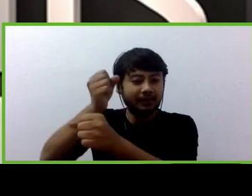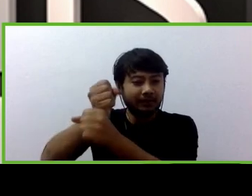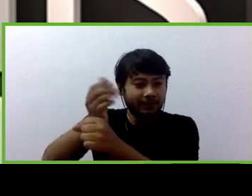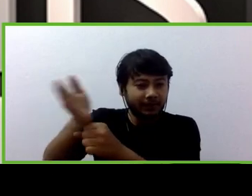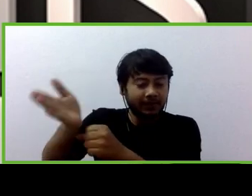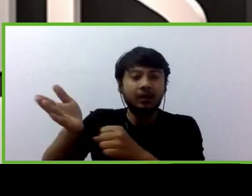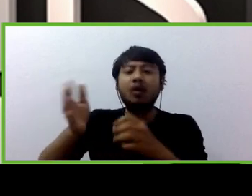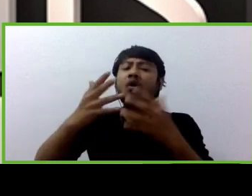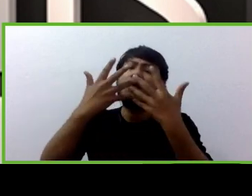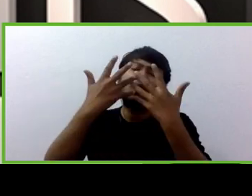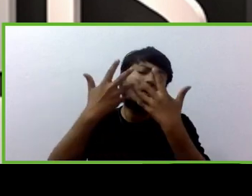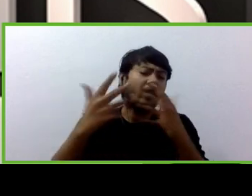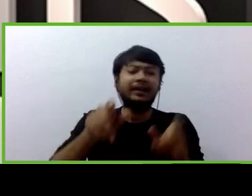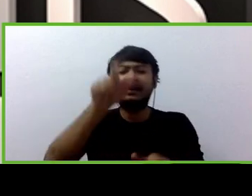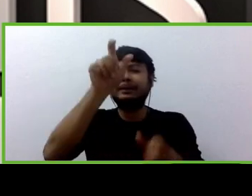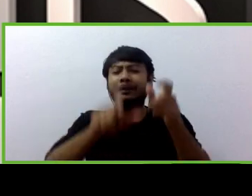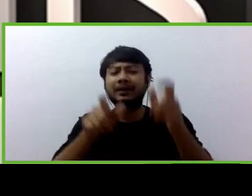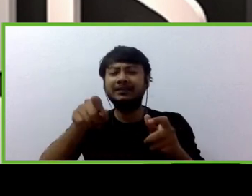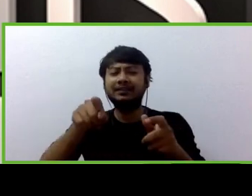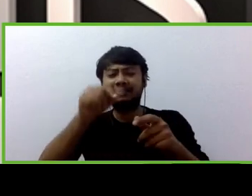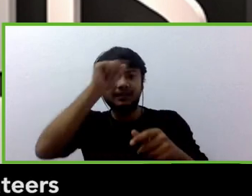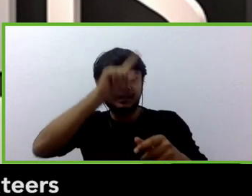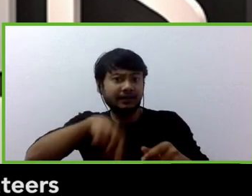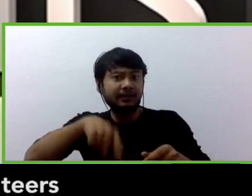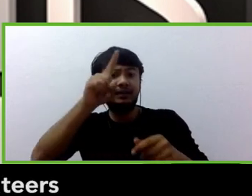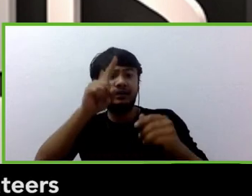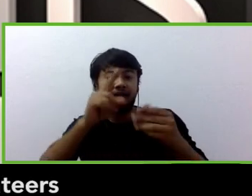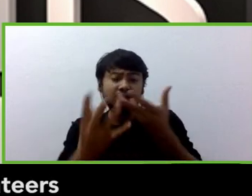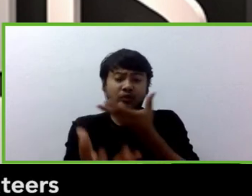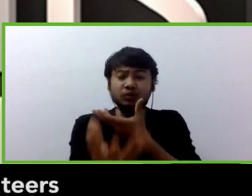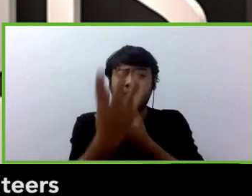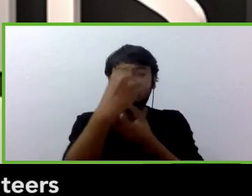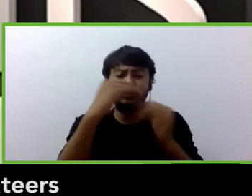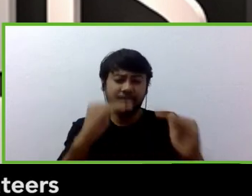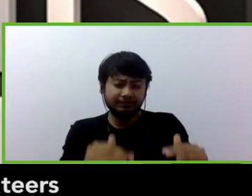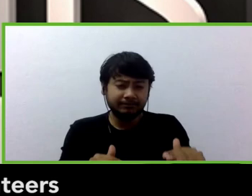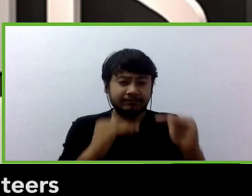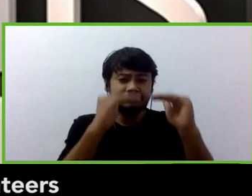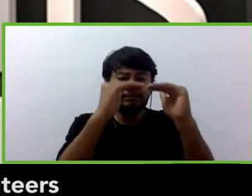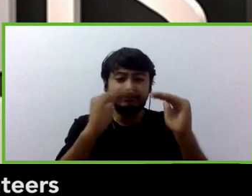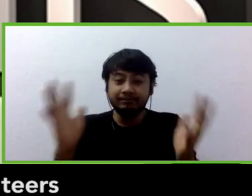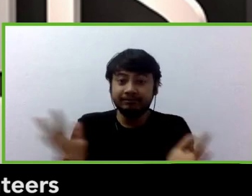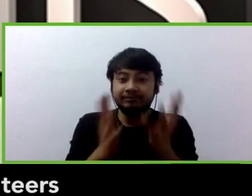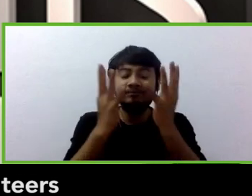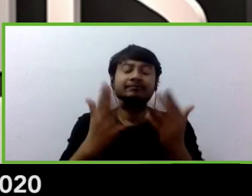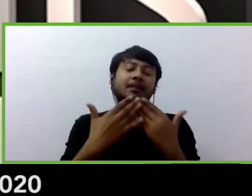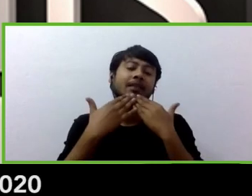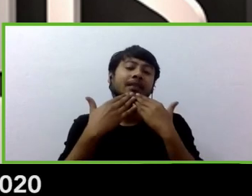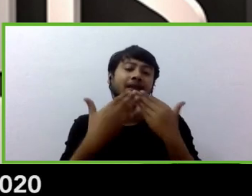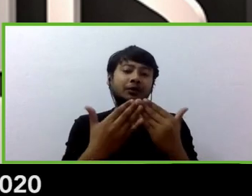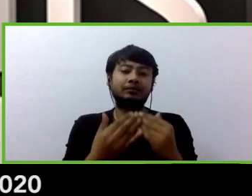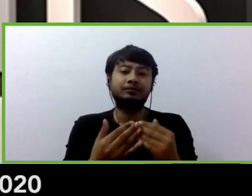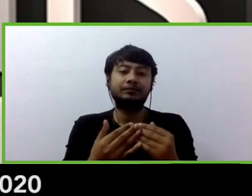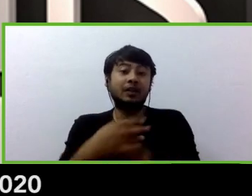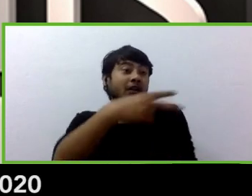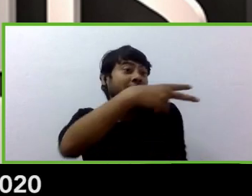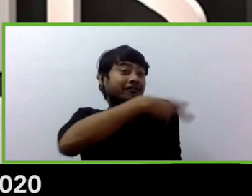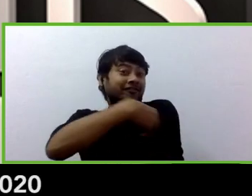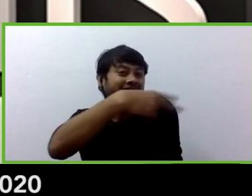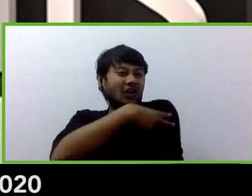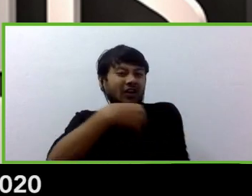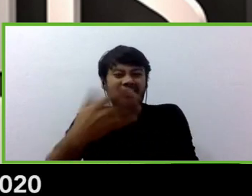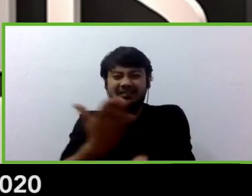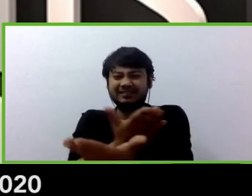movement towards an inclusive India. Special thanks to our legions of volunteers who had made India